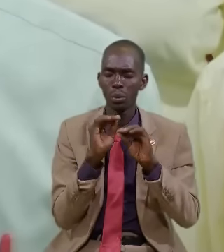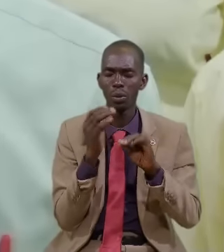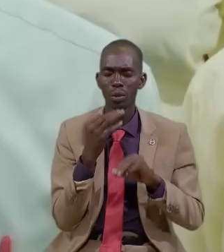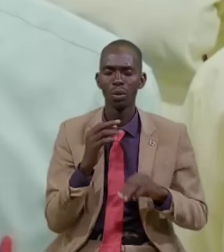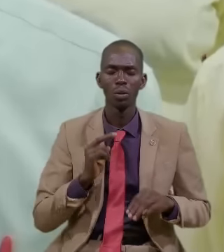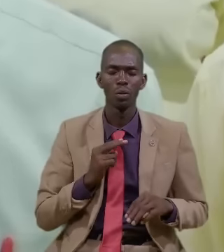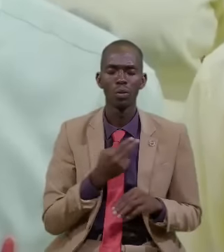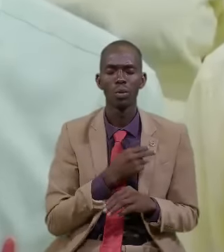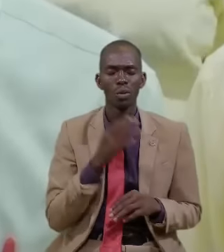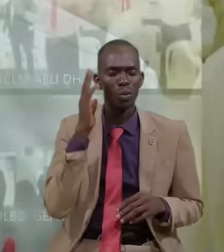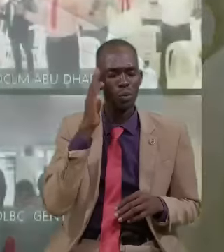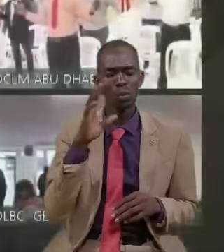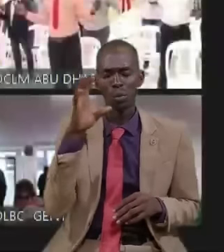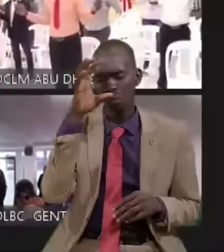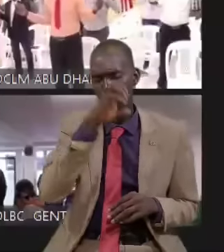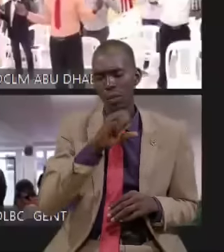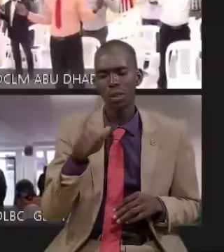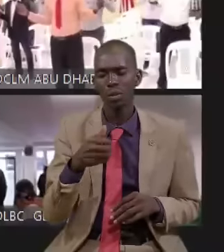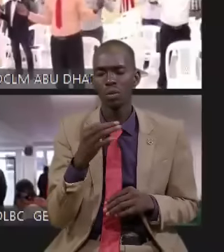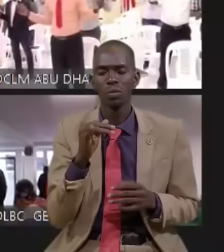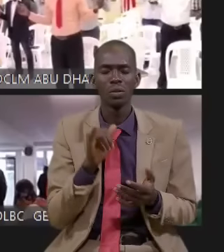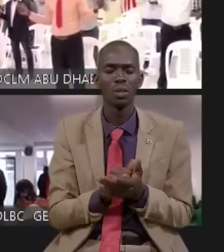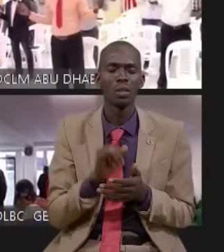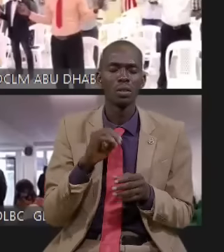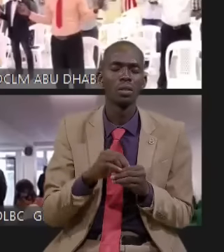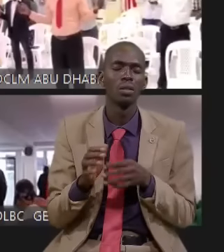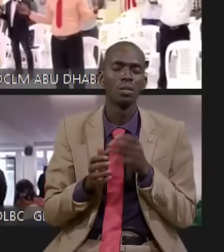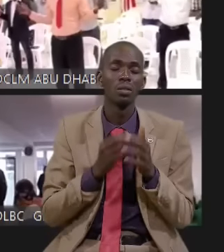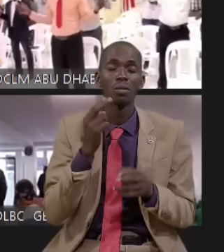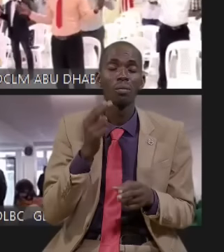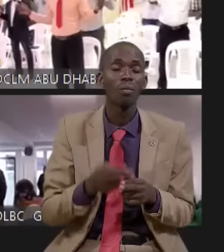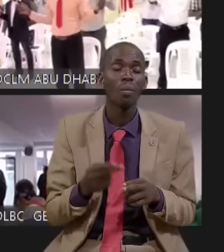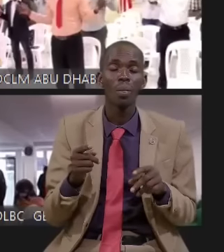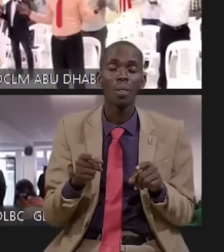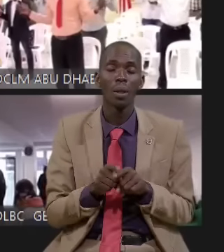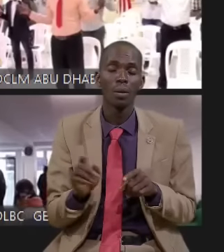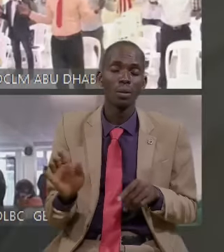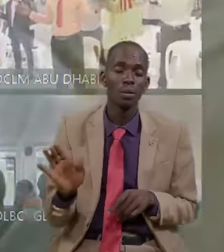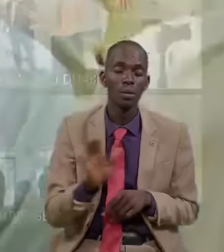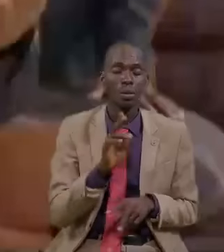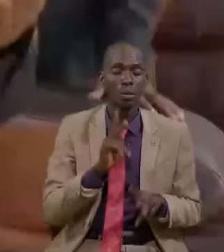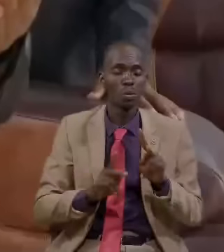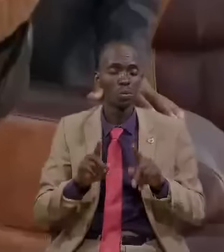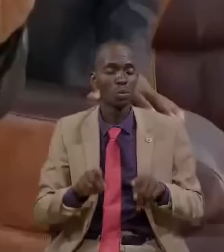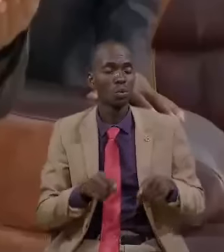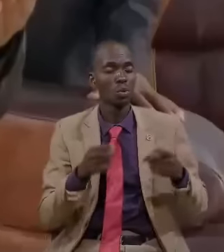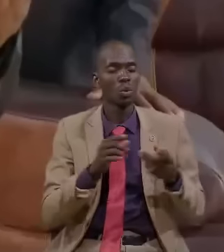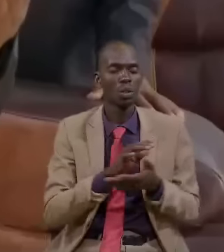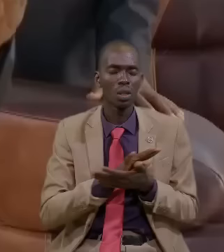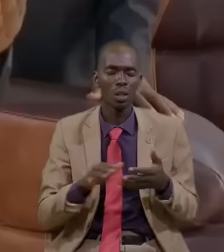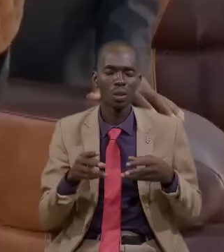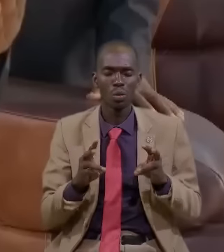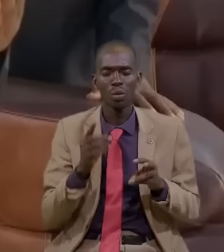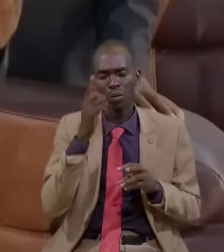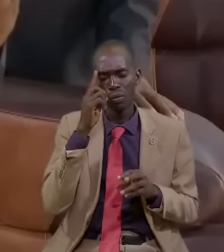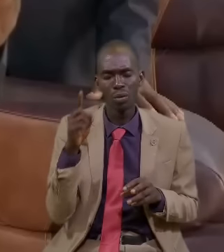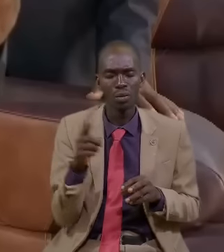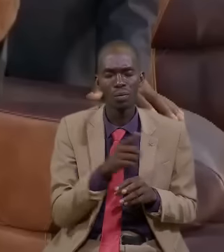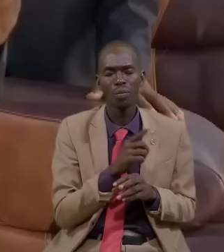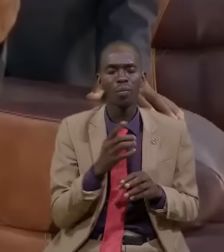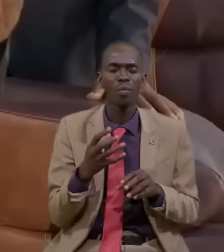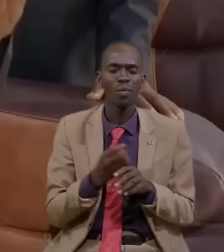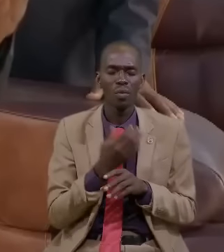in Jesus' name. As your people go, clear the way for everyone. Take evil